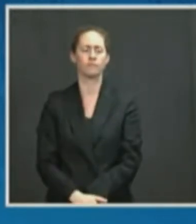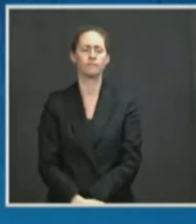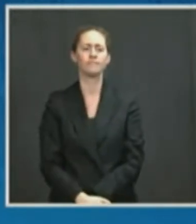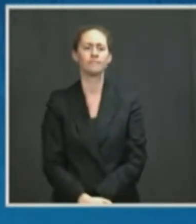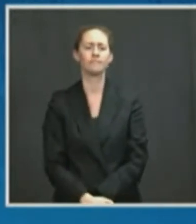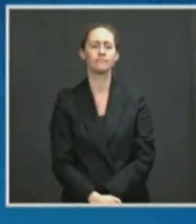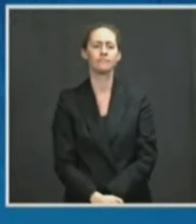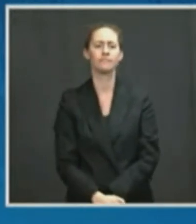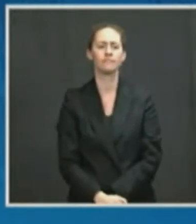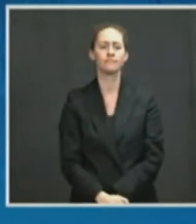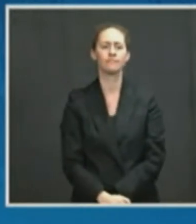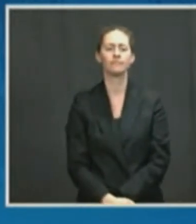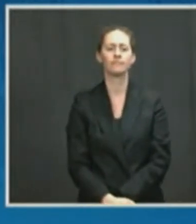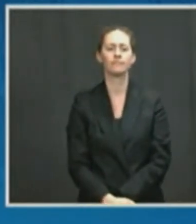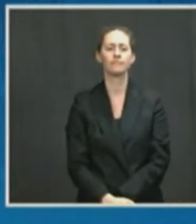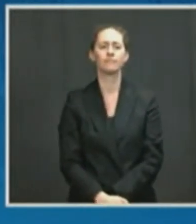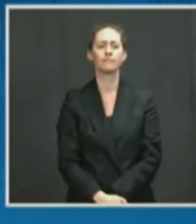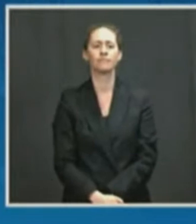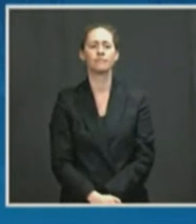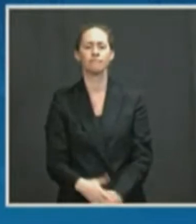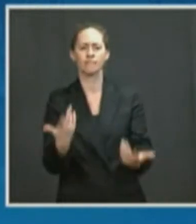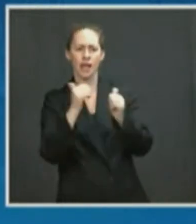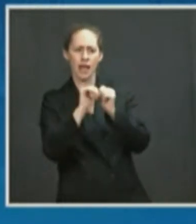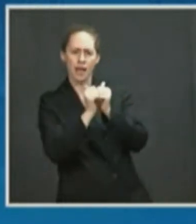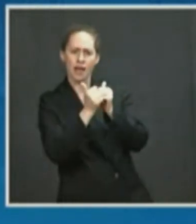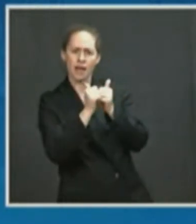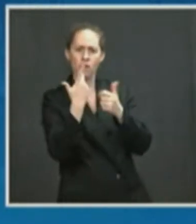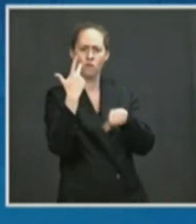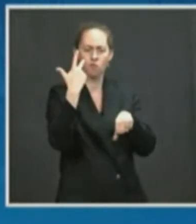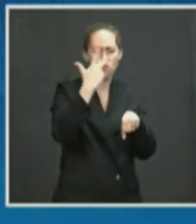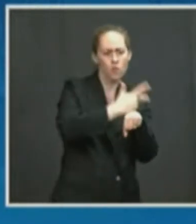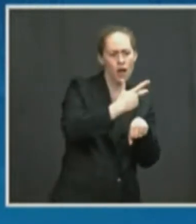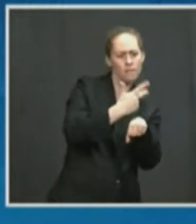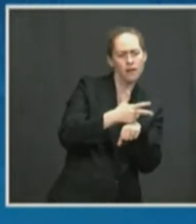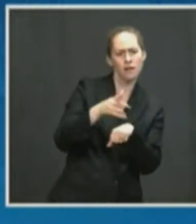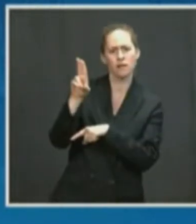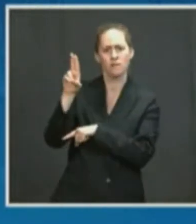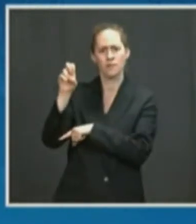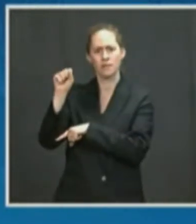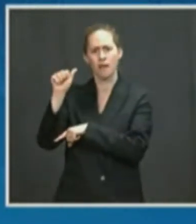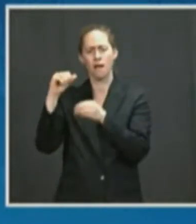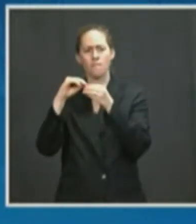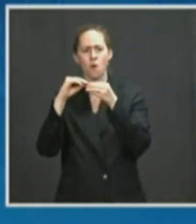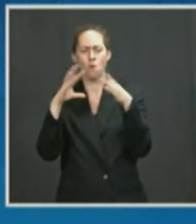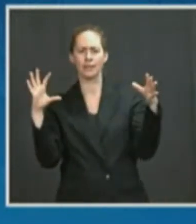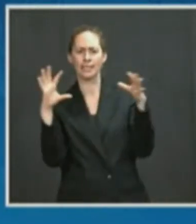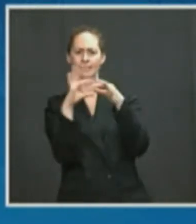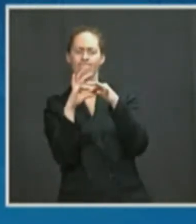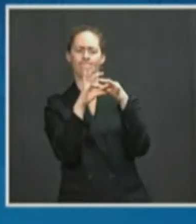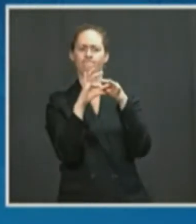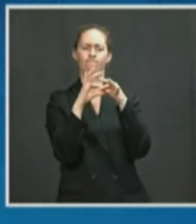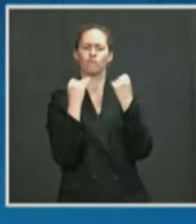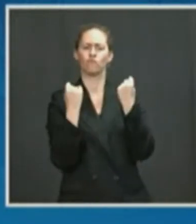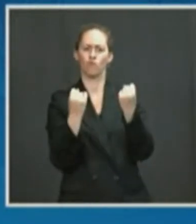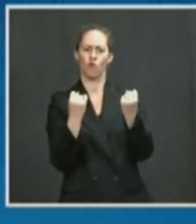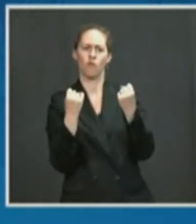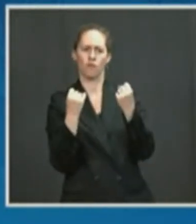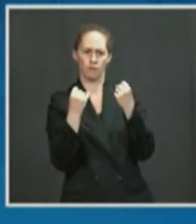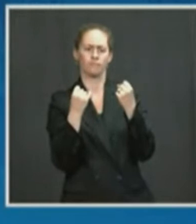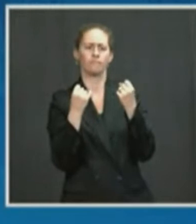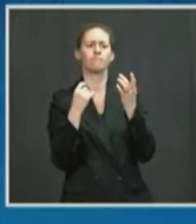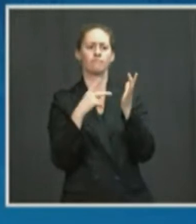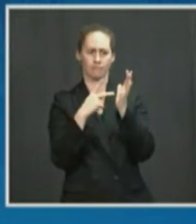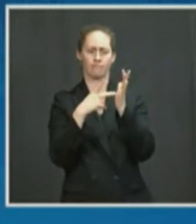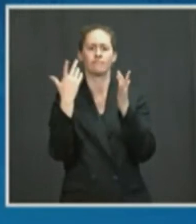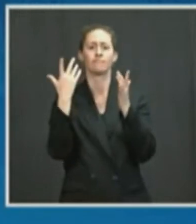United States, and we can move forward mile after mile until we can turn this country into